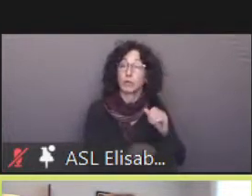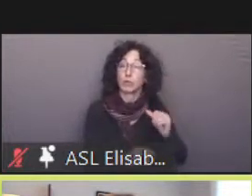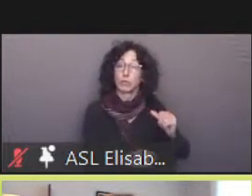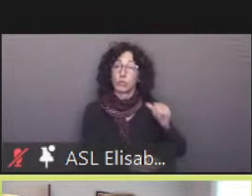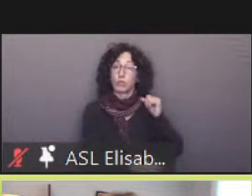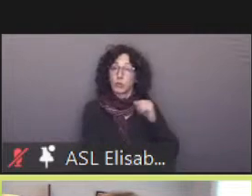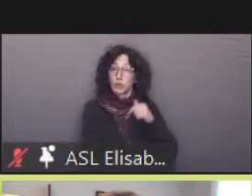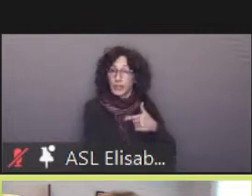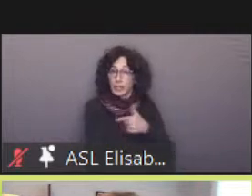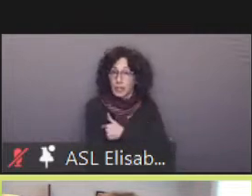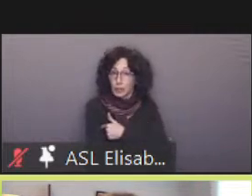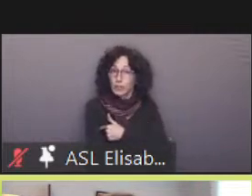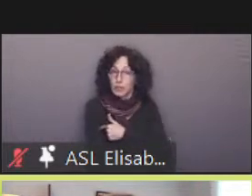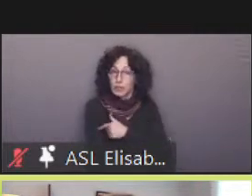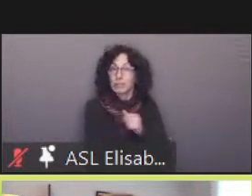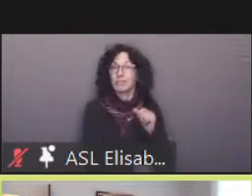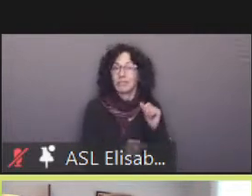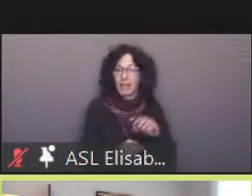Next slide.